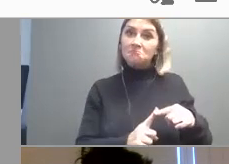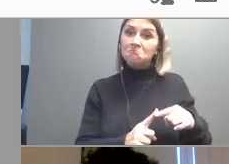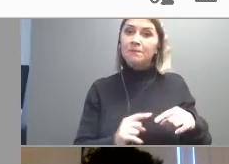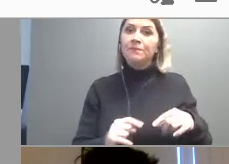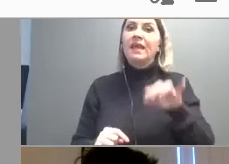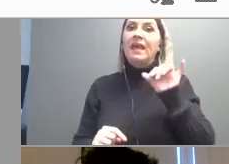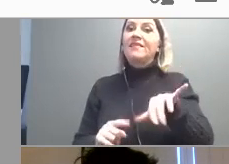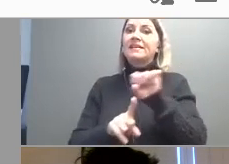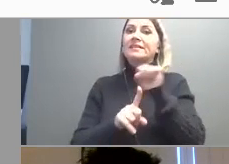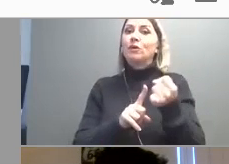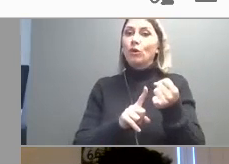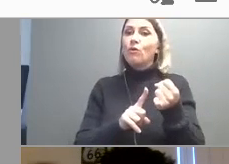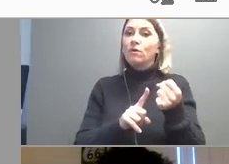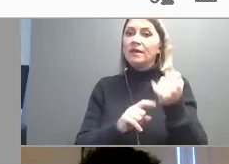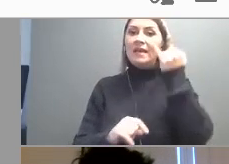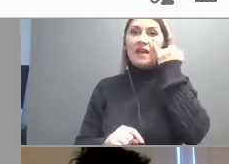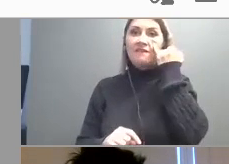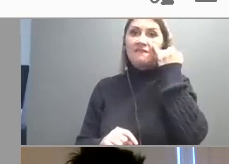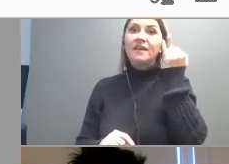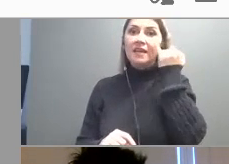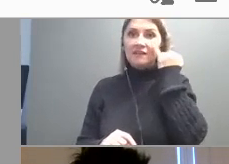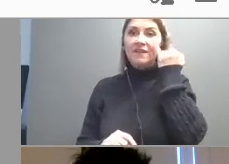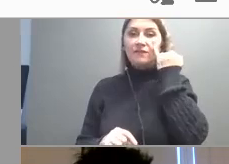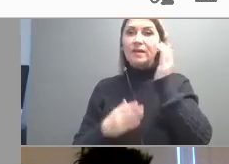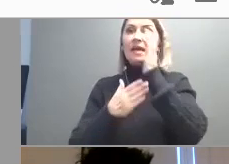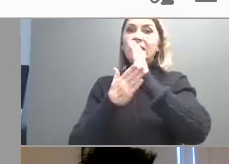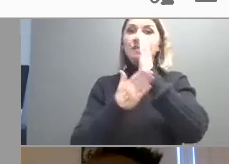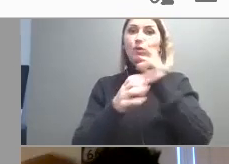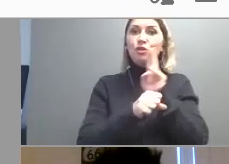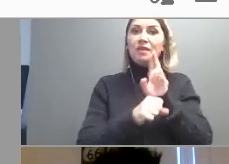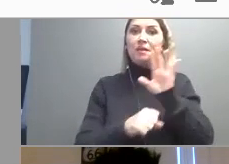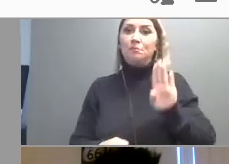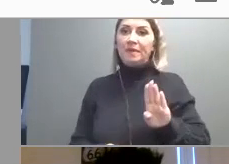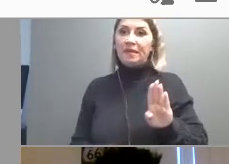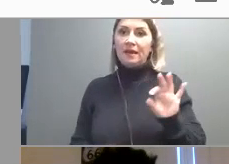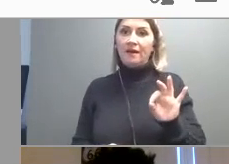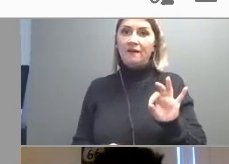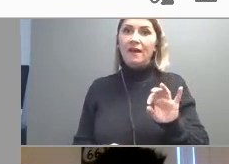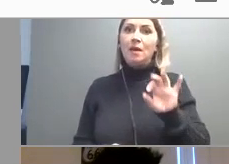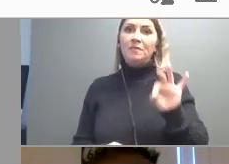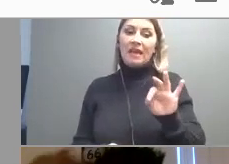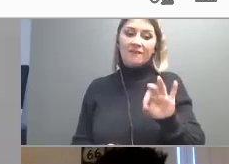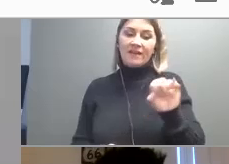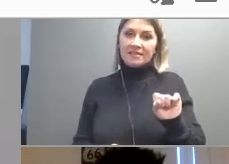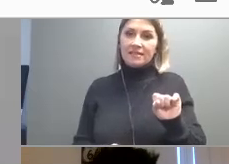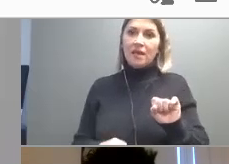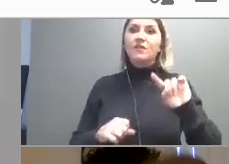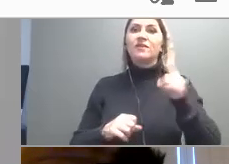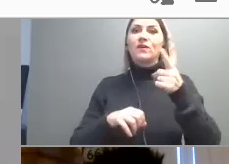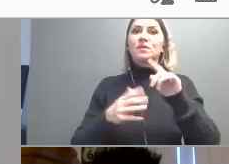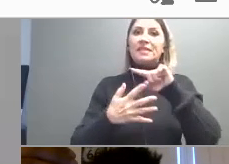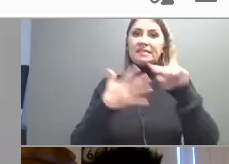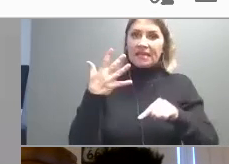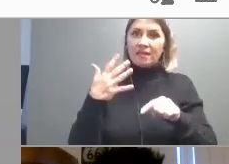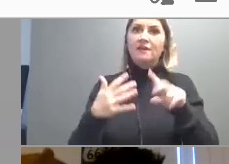In that scenario, if we explore using BFS, we would cover the first set of edges, first set of vertices, and the